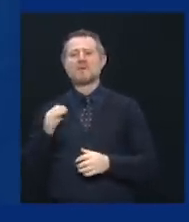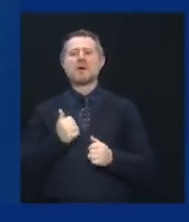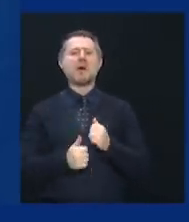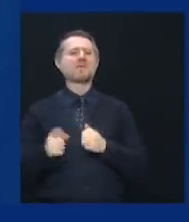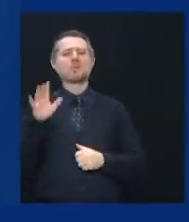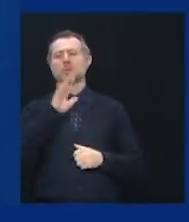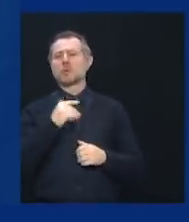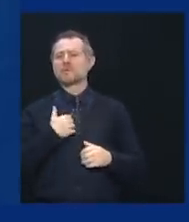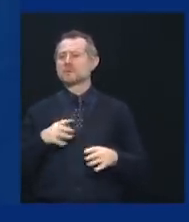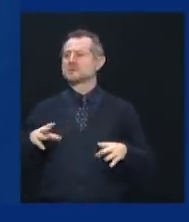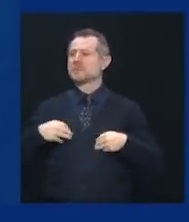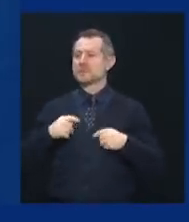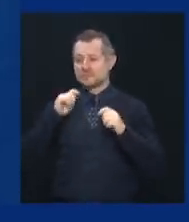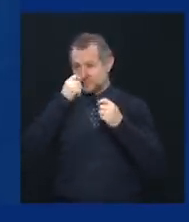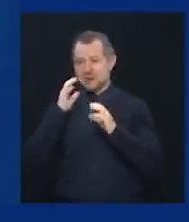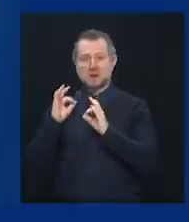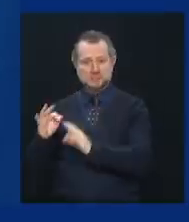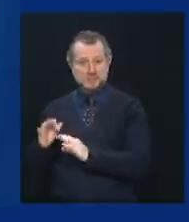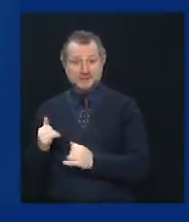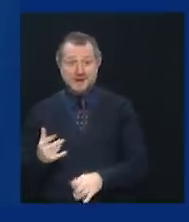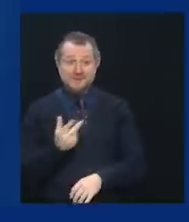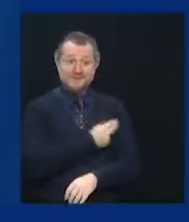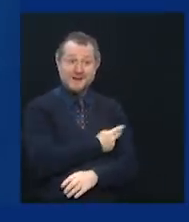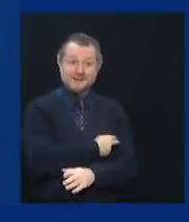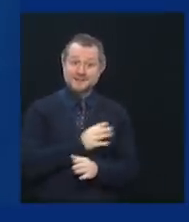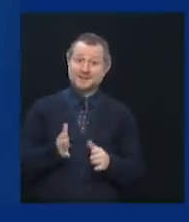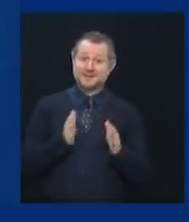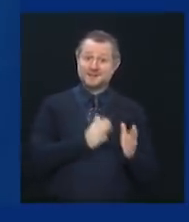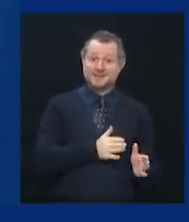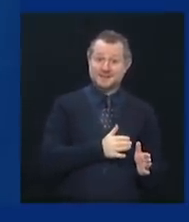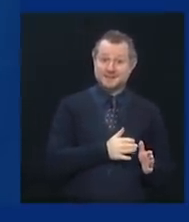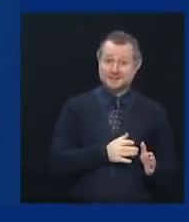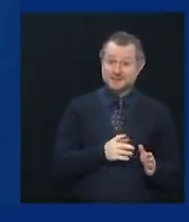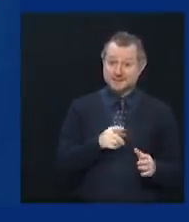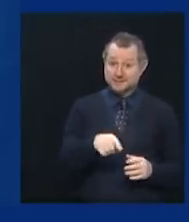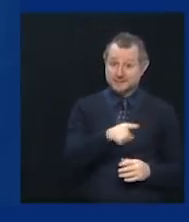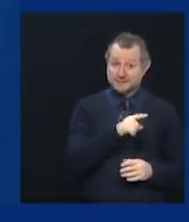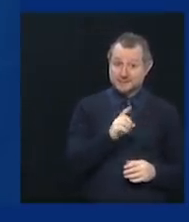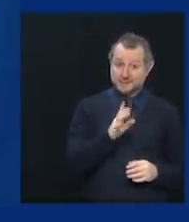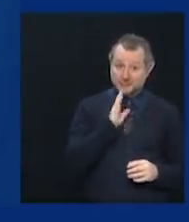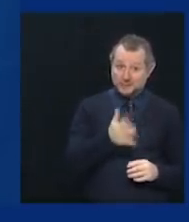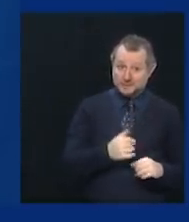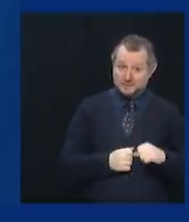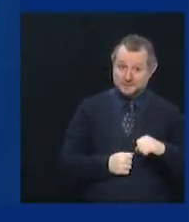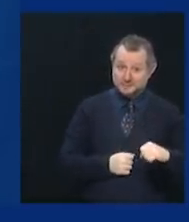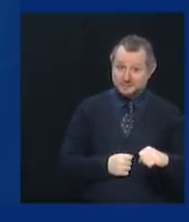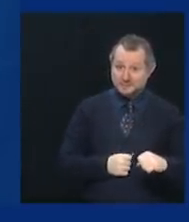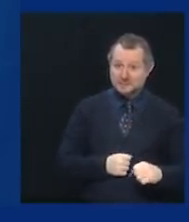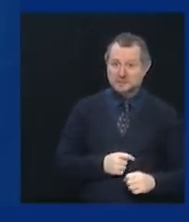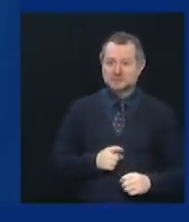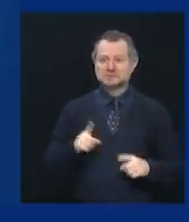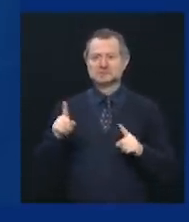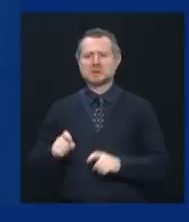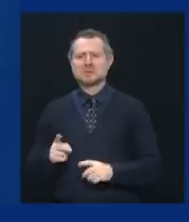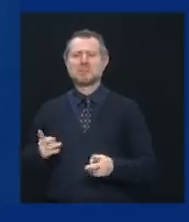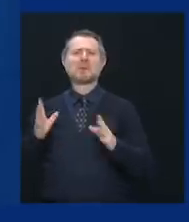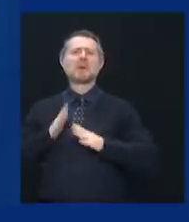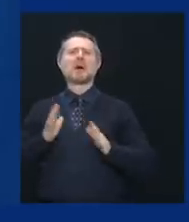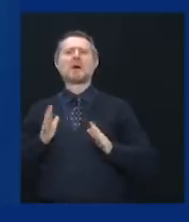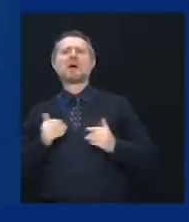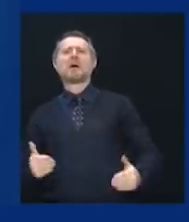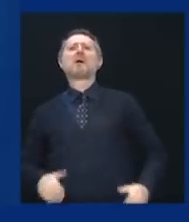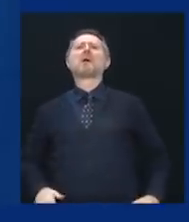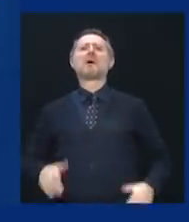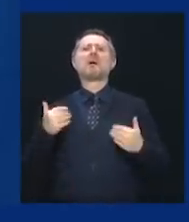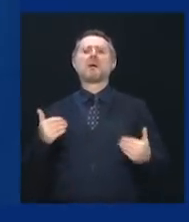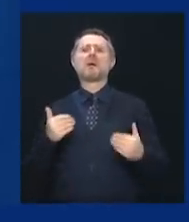like a vaccine. You don't have that same resistance, those same fears. We need